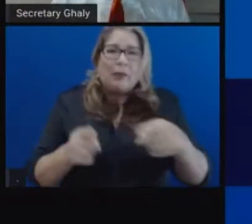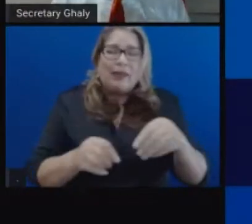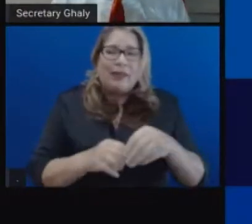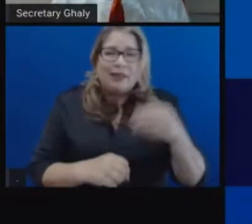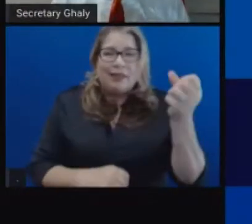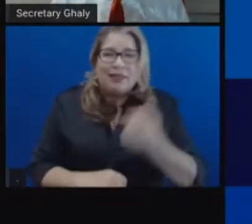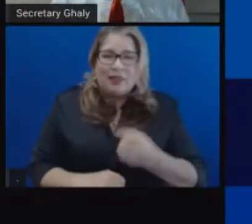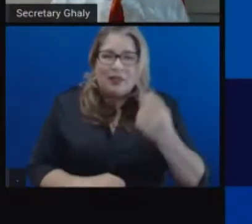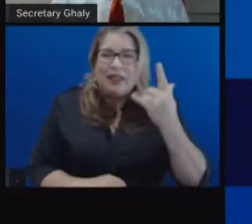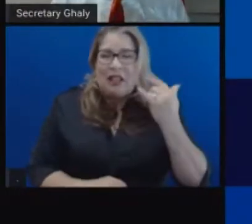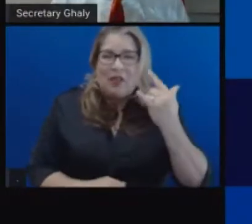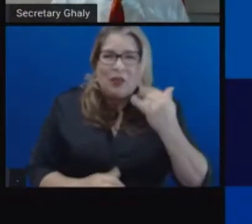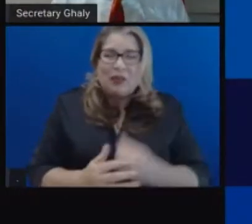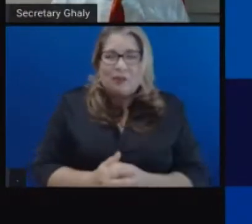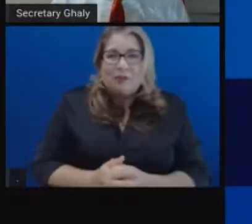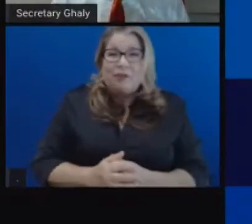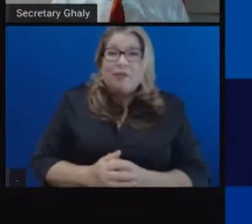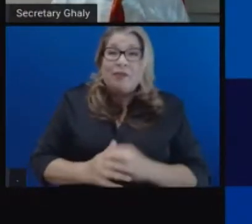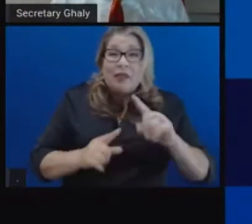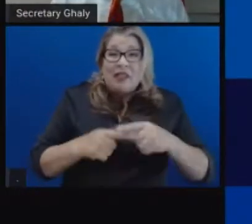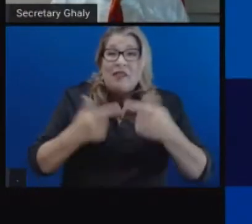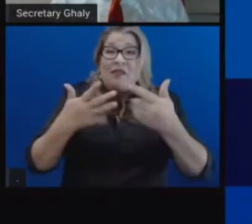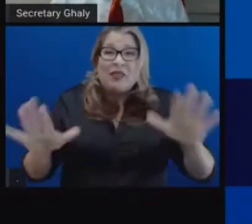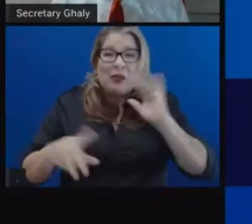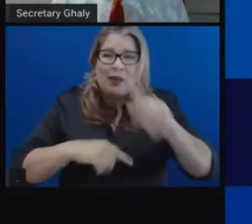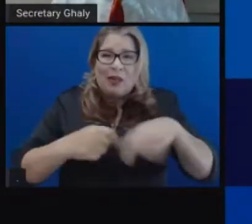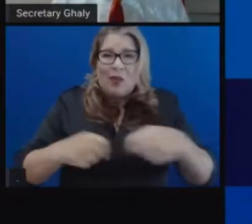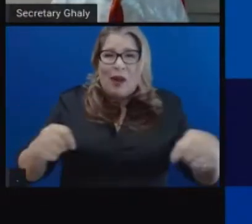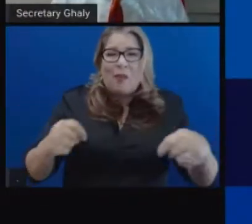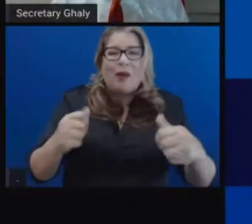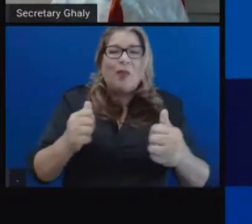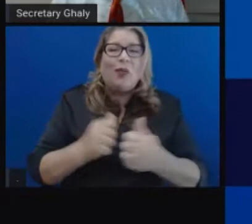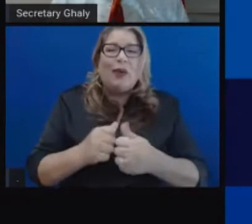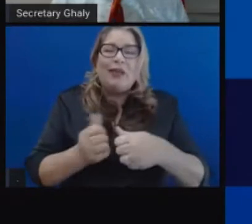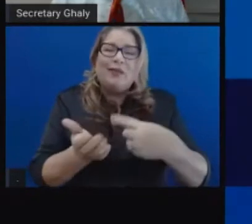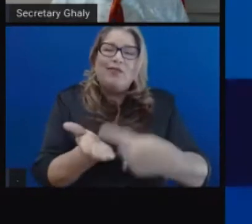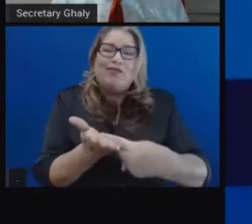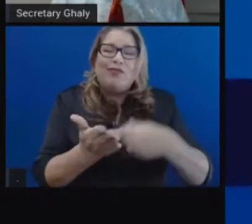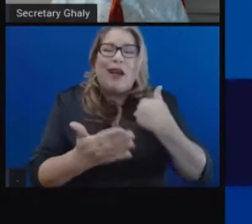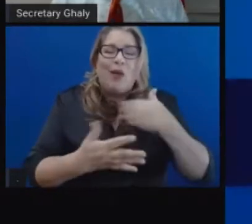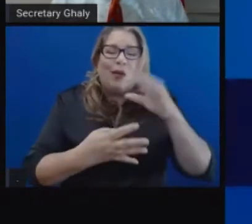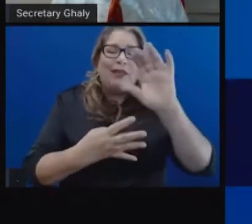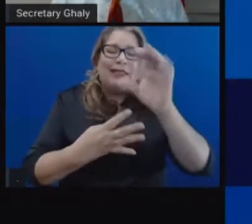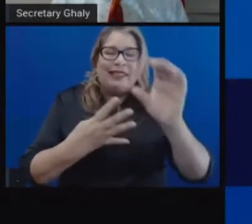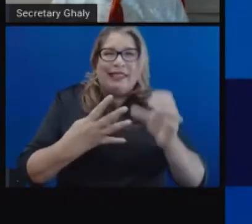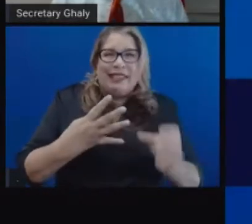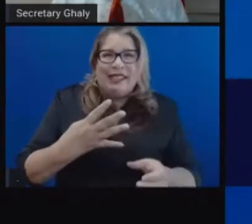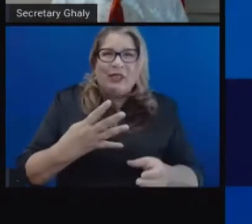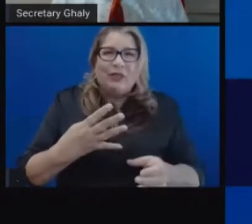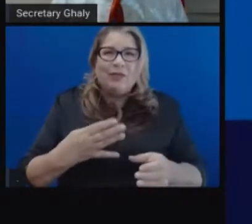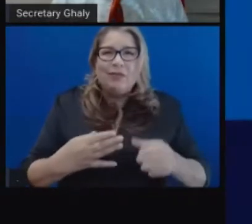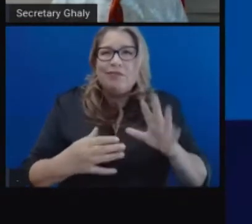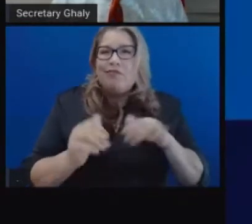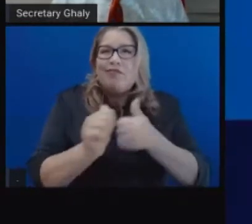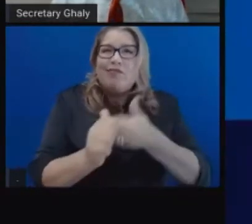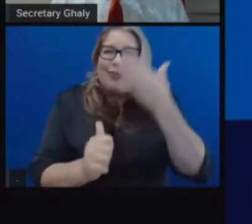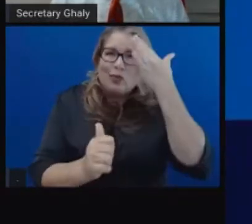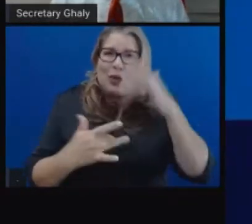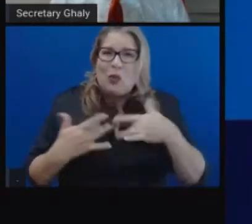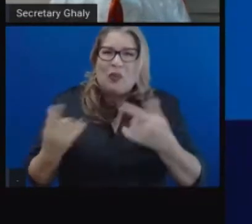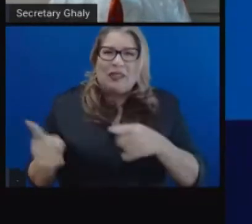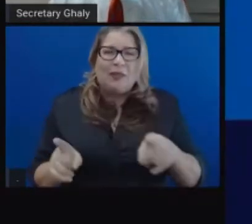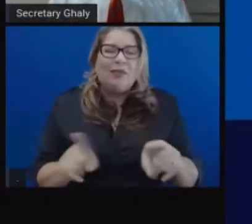end with an update on our tiers, as we do on most Tuesdays. So if we can begin with the first slide.